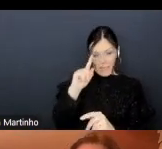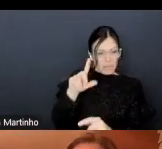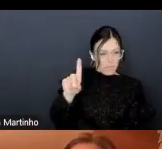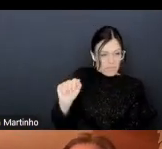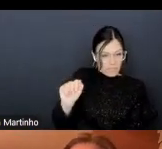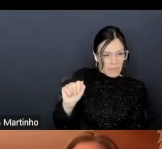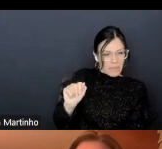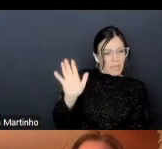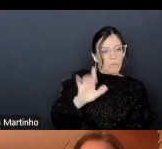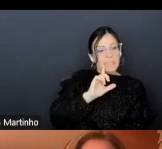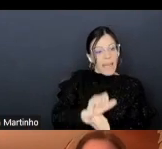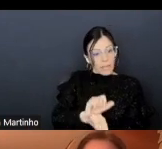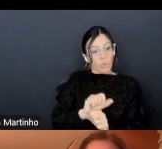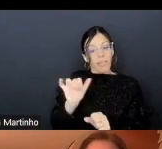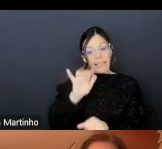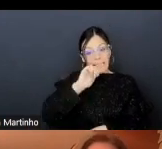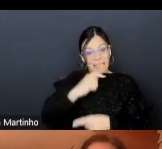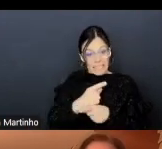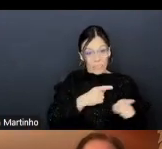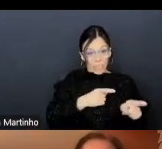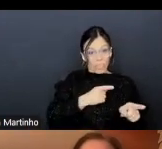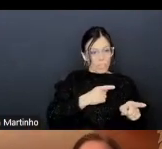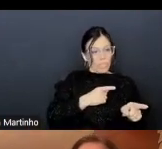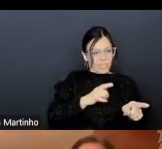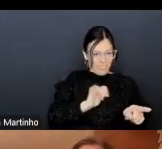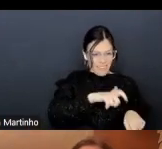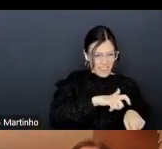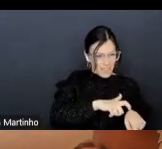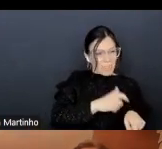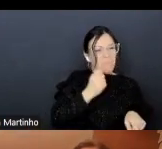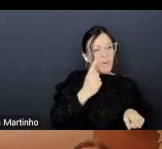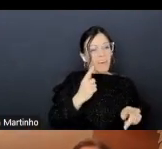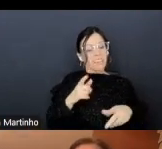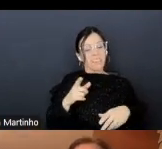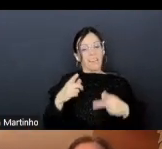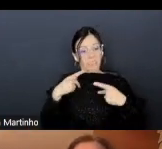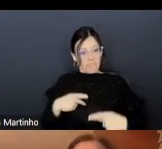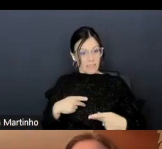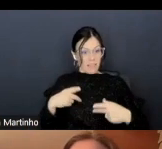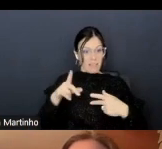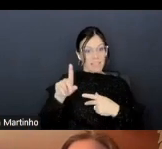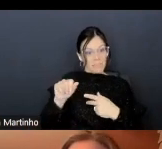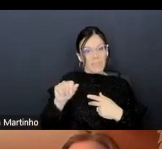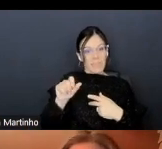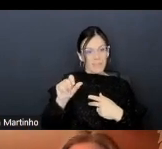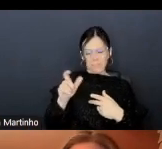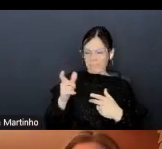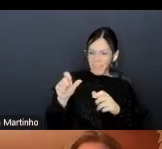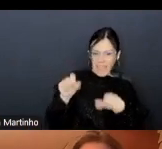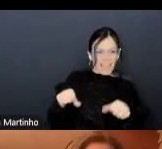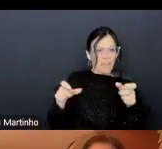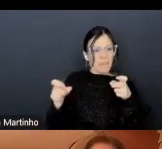so his sister rosemary and the latter is something to be prevented and managed through individual discipline